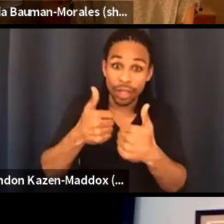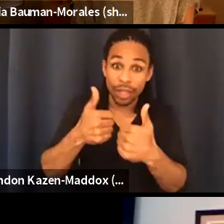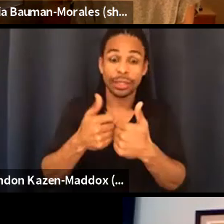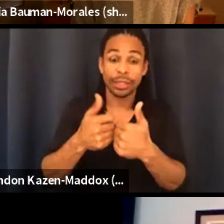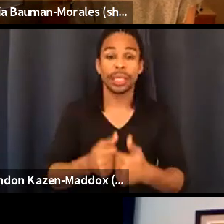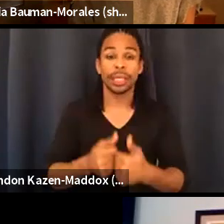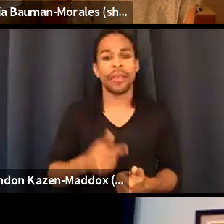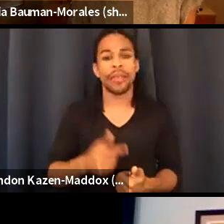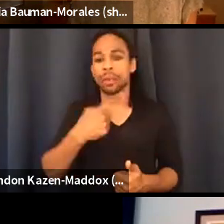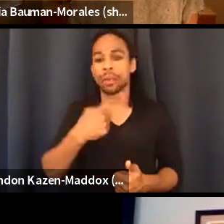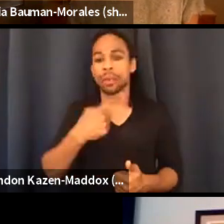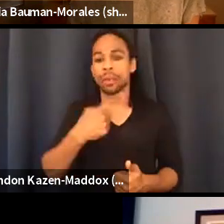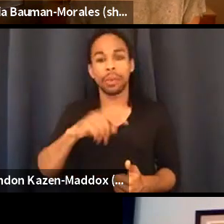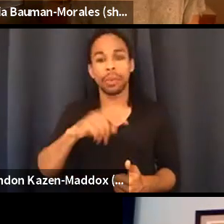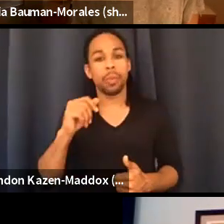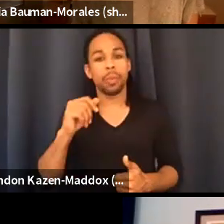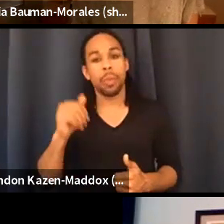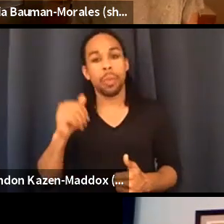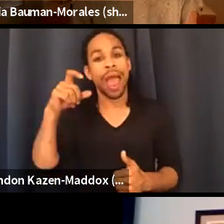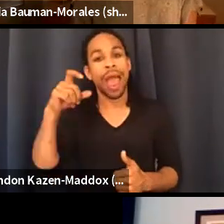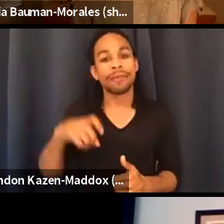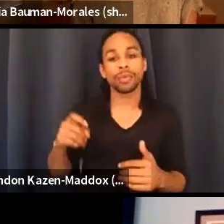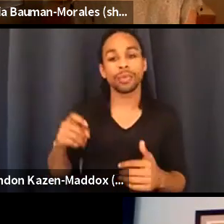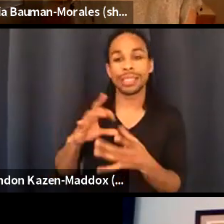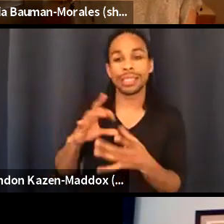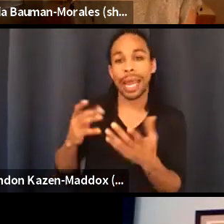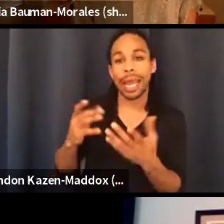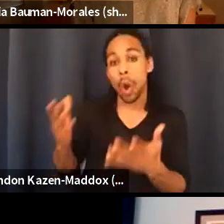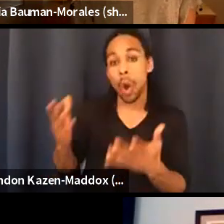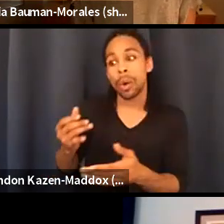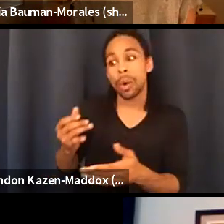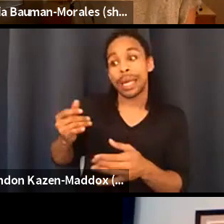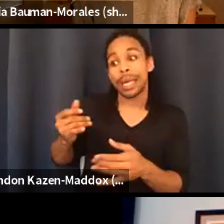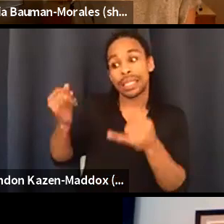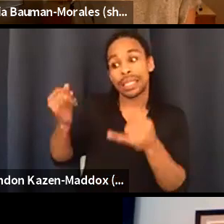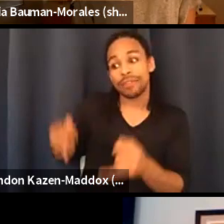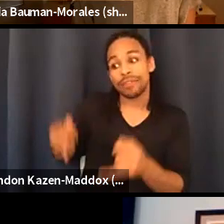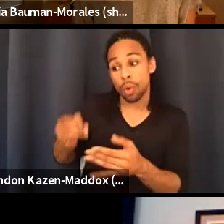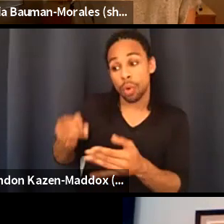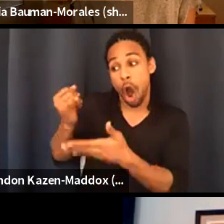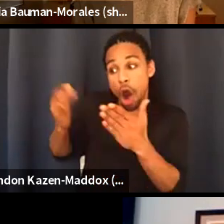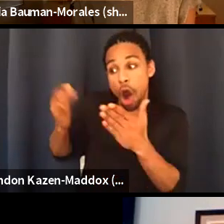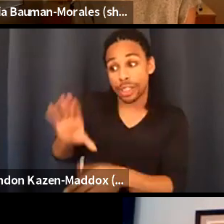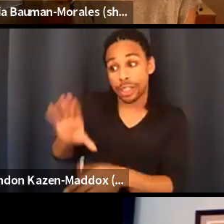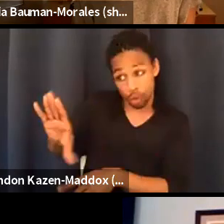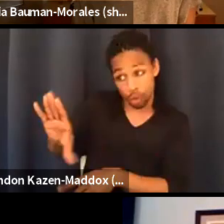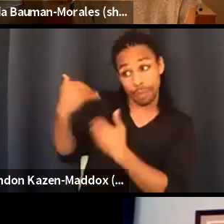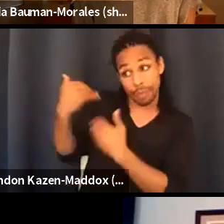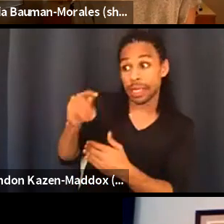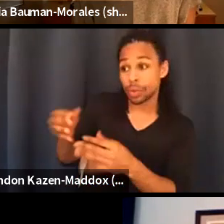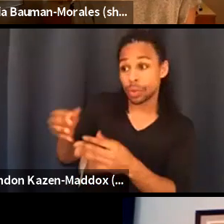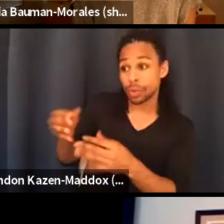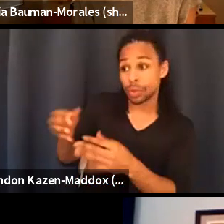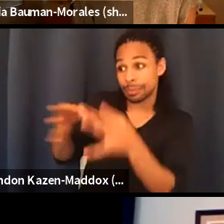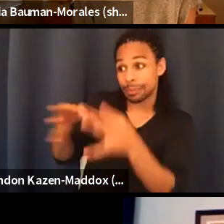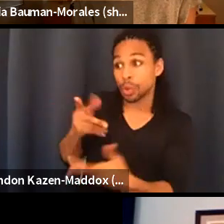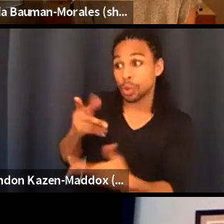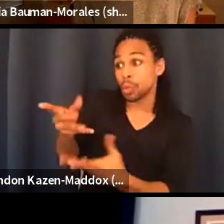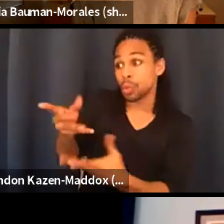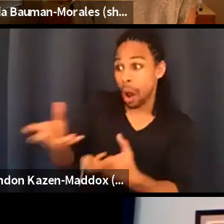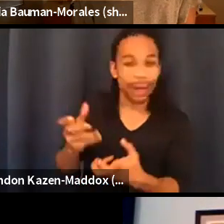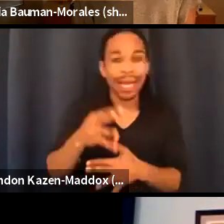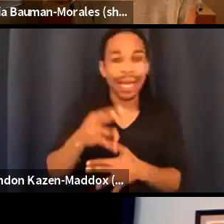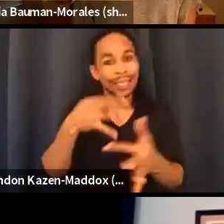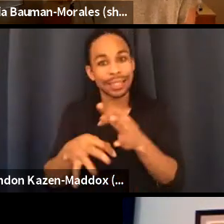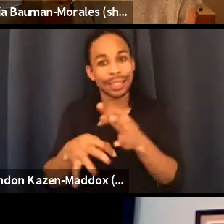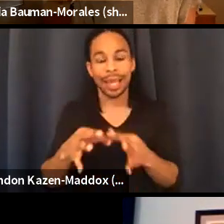over. But this is the new standard. This is a standard practice of how it's right to treat people. And all of these folks